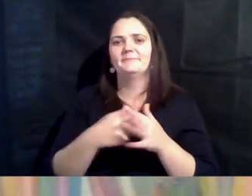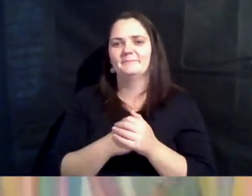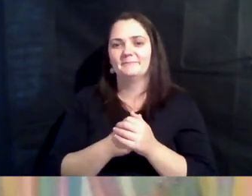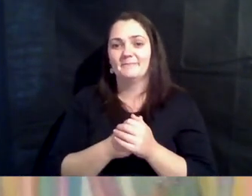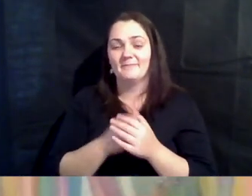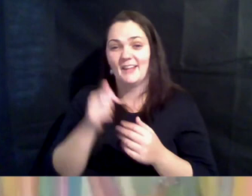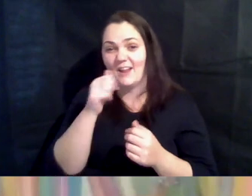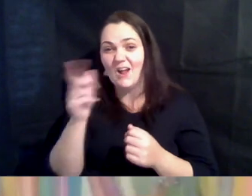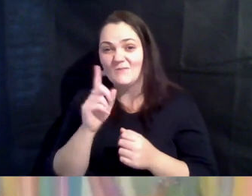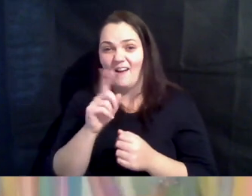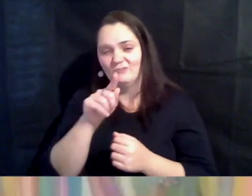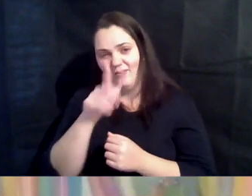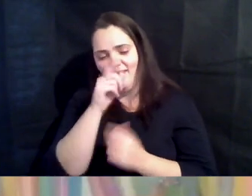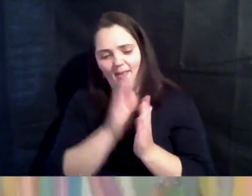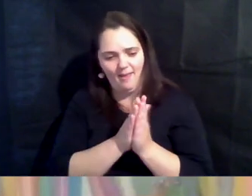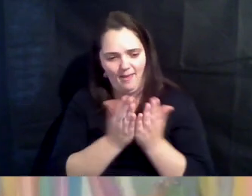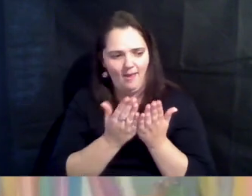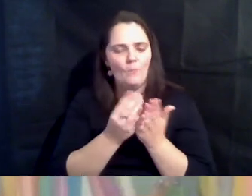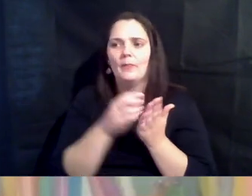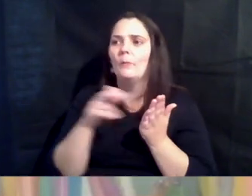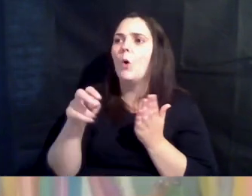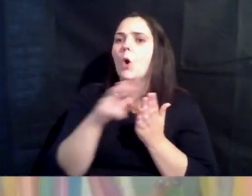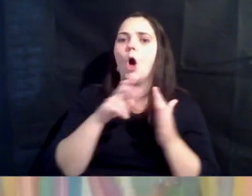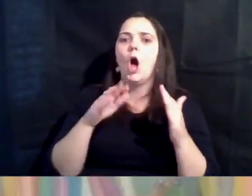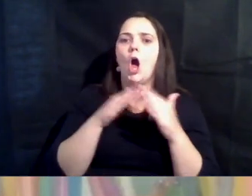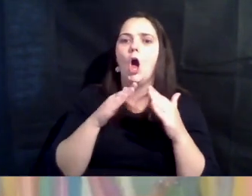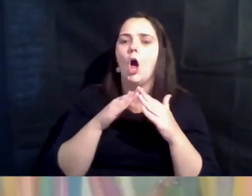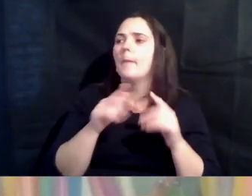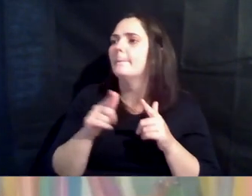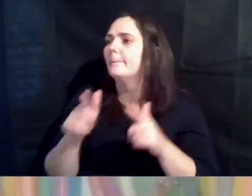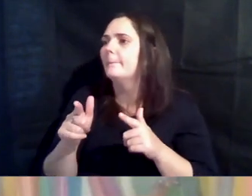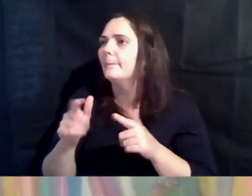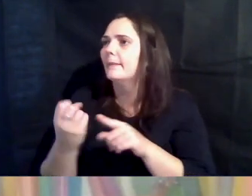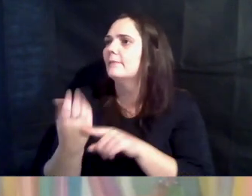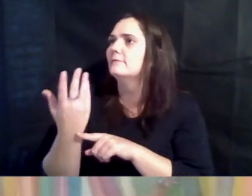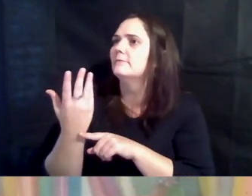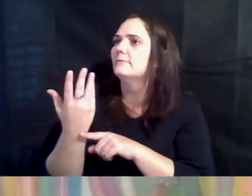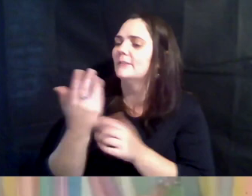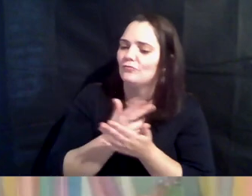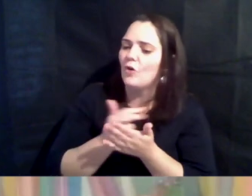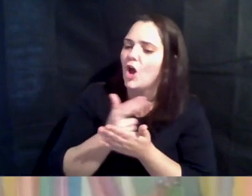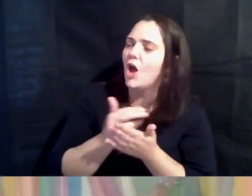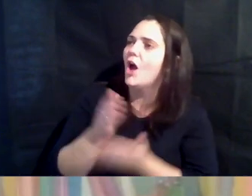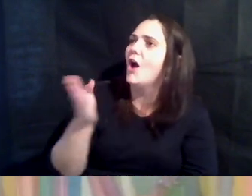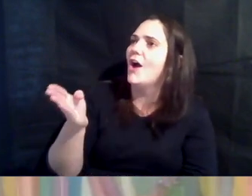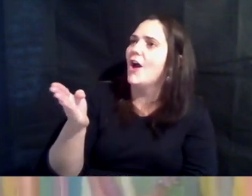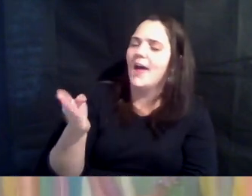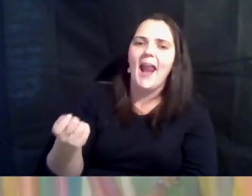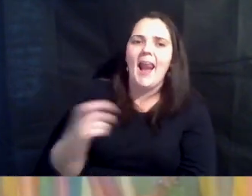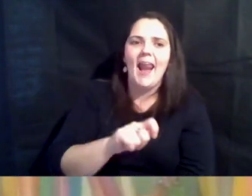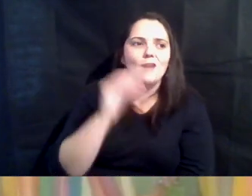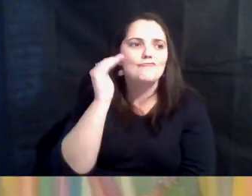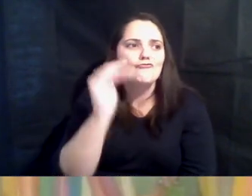draw a picture of each of your plants too. Maybe that would be even more inspiration to keep them alive because you're like, oh my goodness, you're